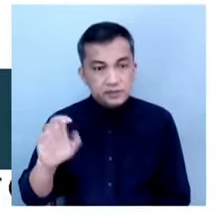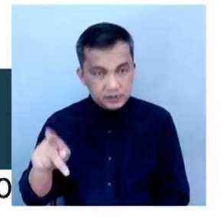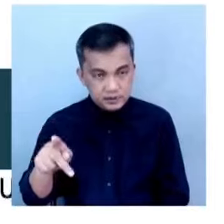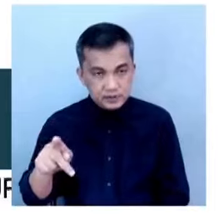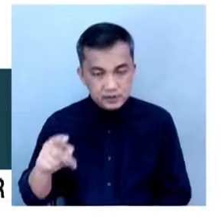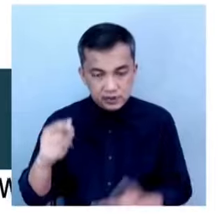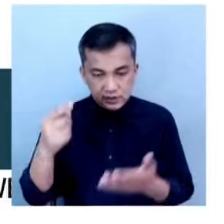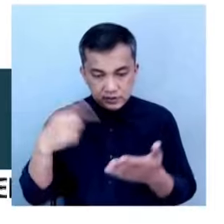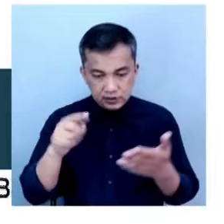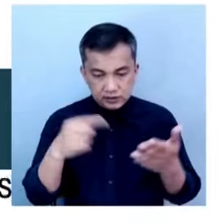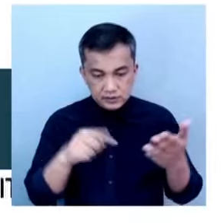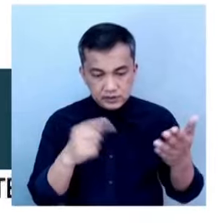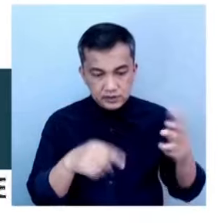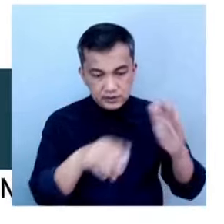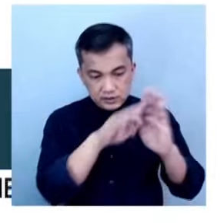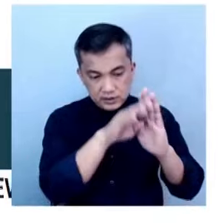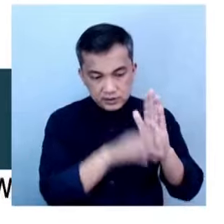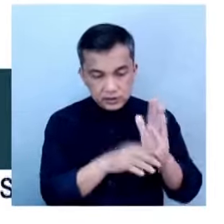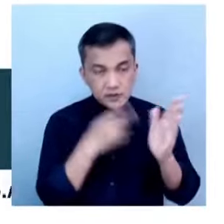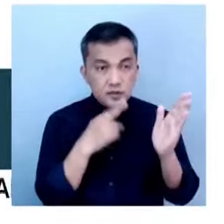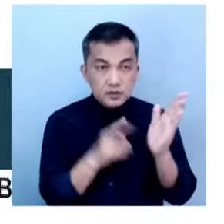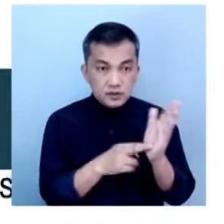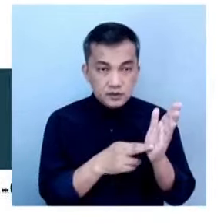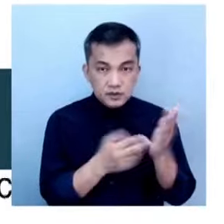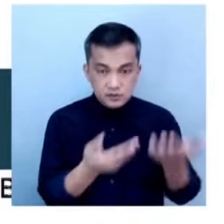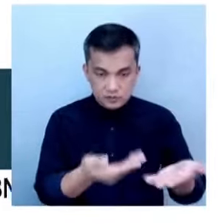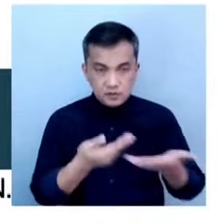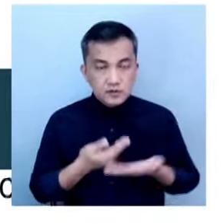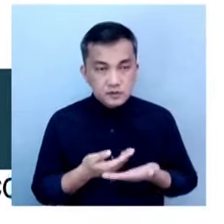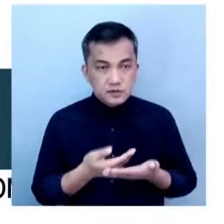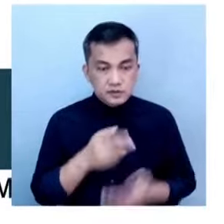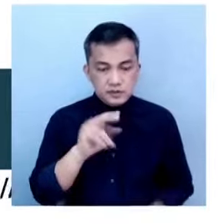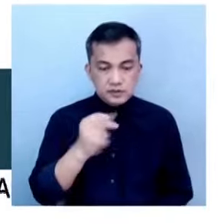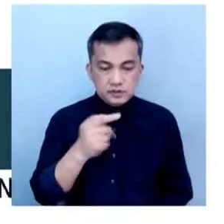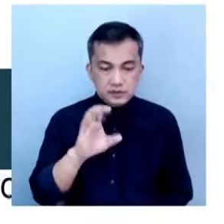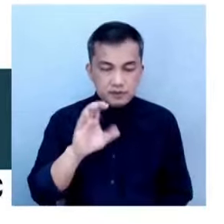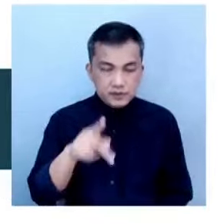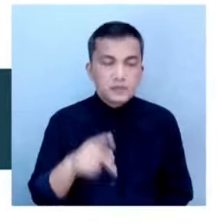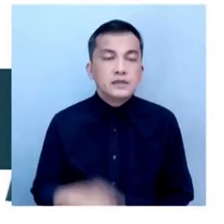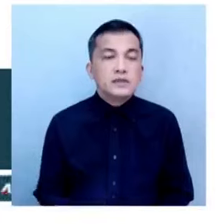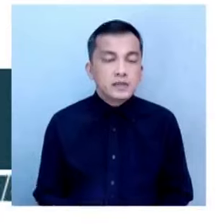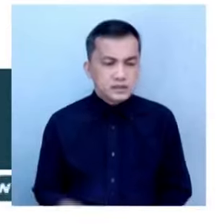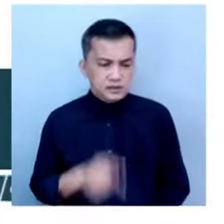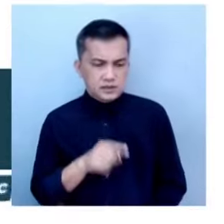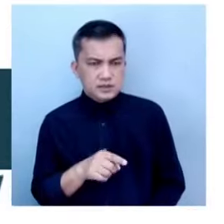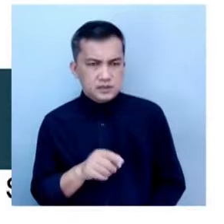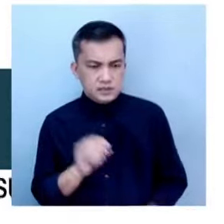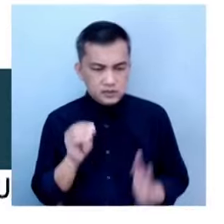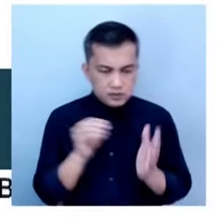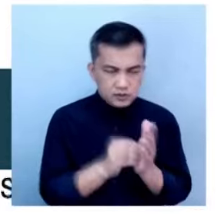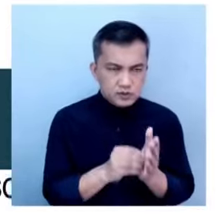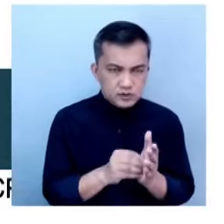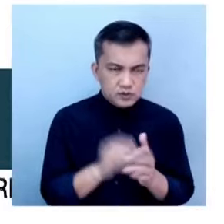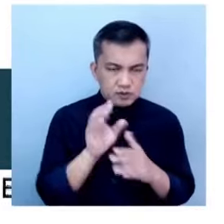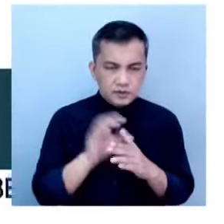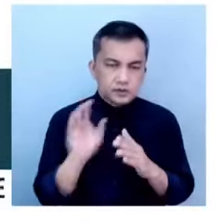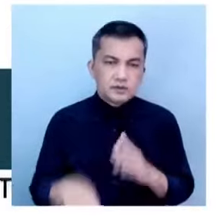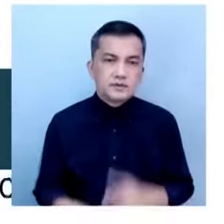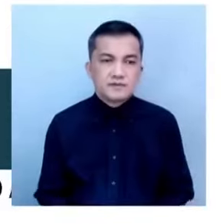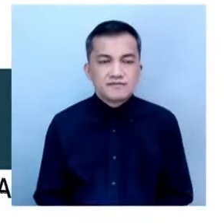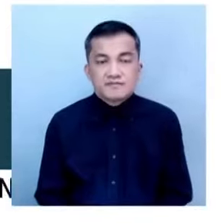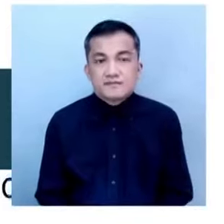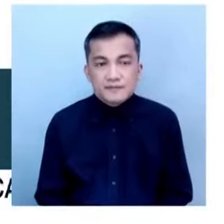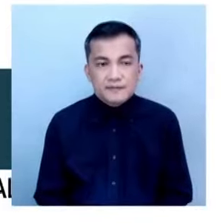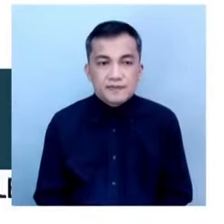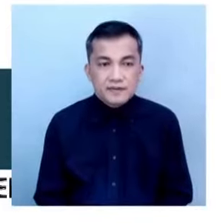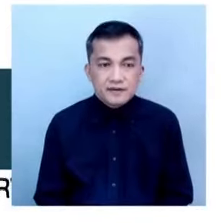of in the report that was submitted to us by NGCP, in the checklist, they ticked it as completed.